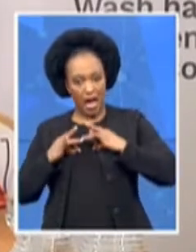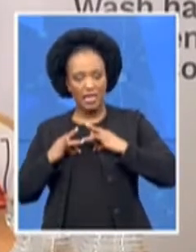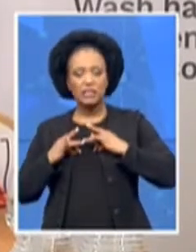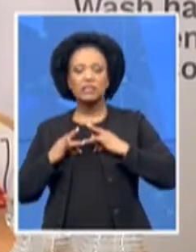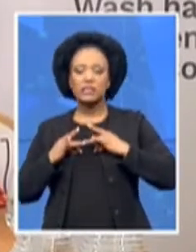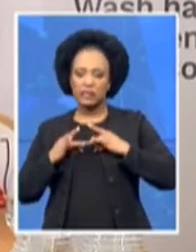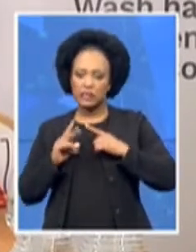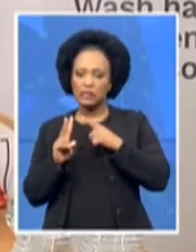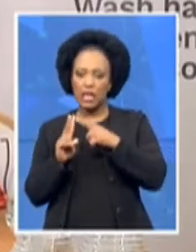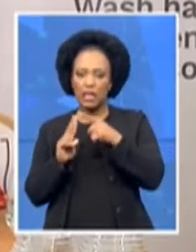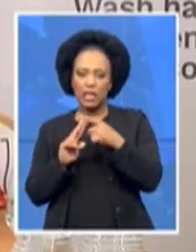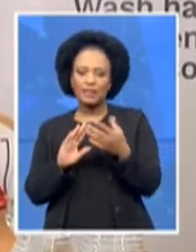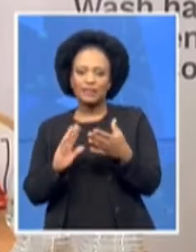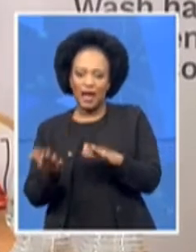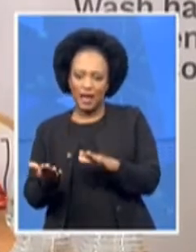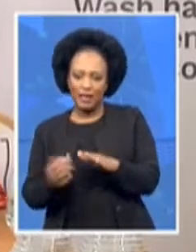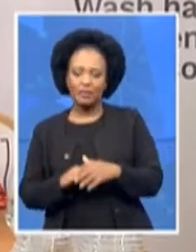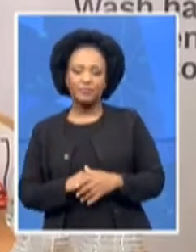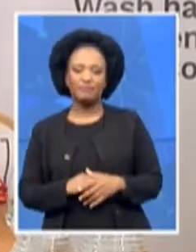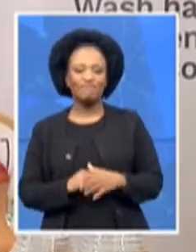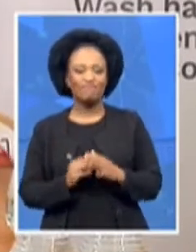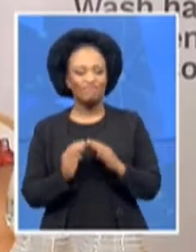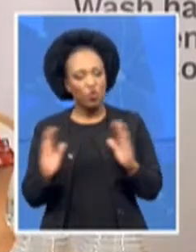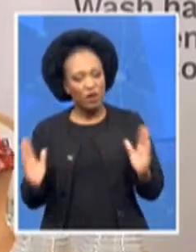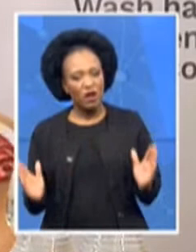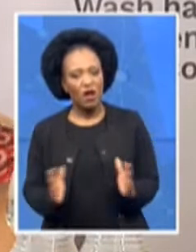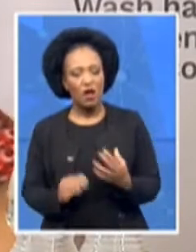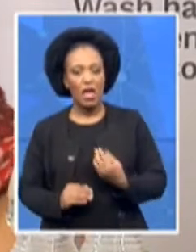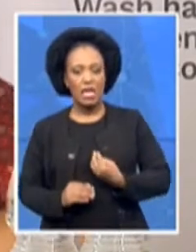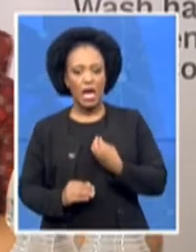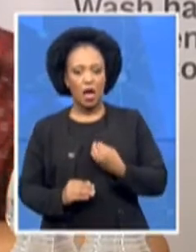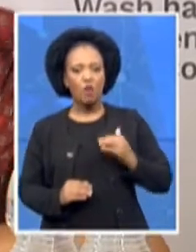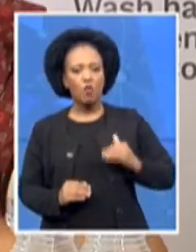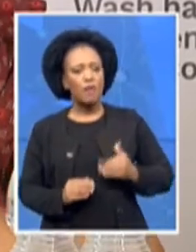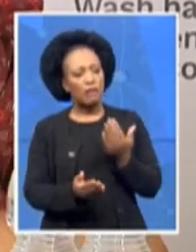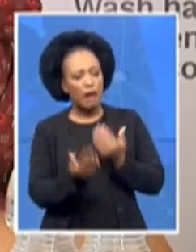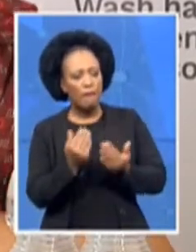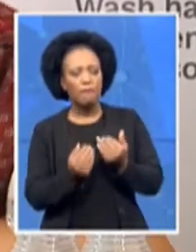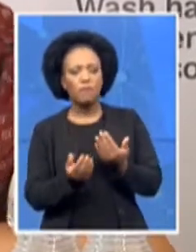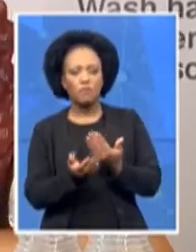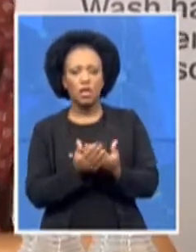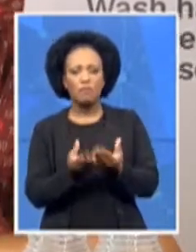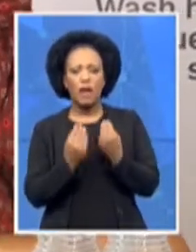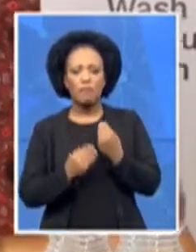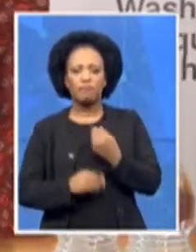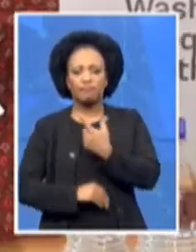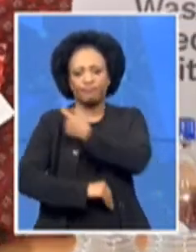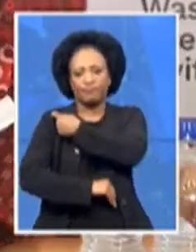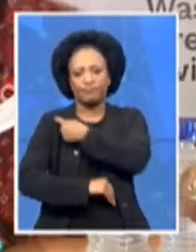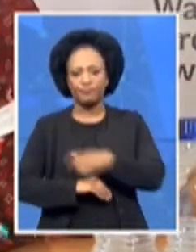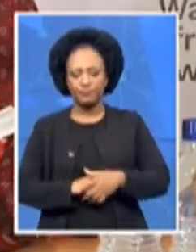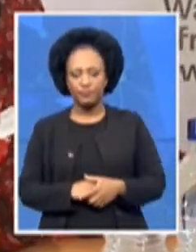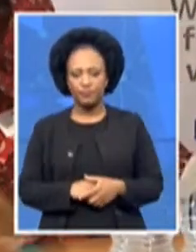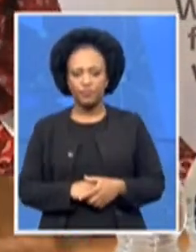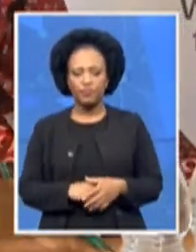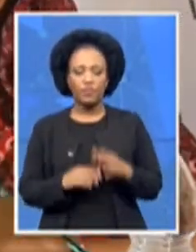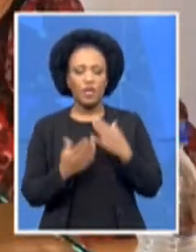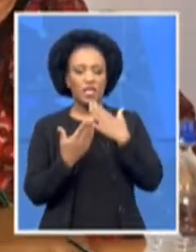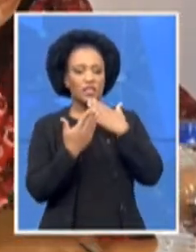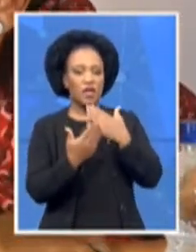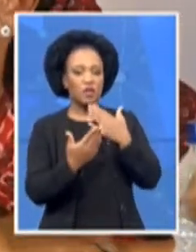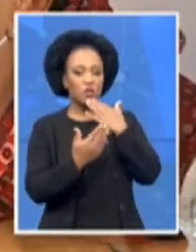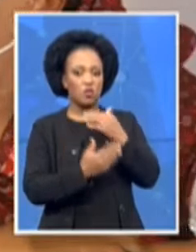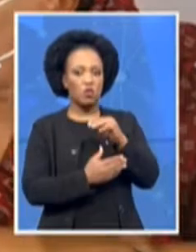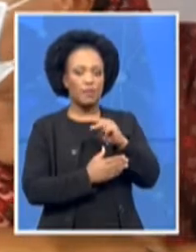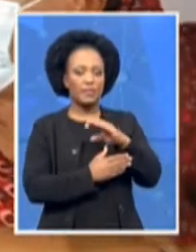pregnant young women to get vaccinated. Thank you very much, MEC. Thanks.